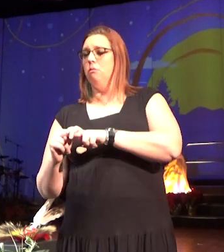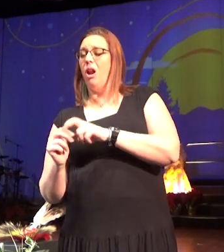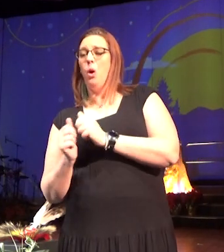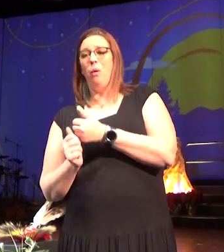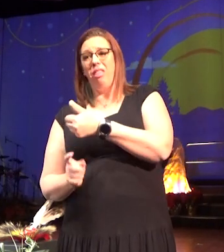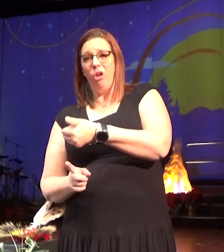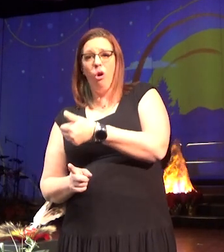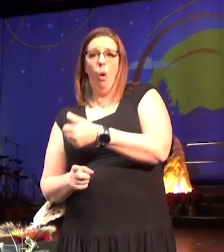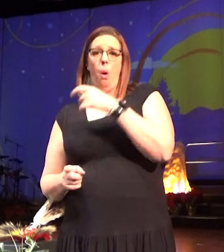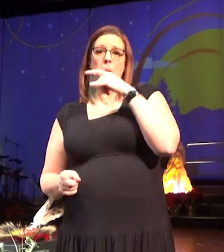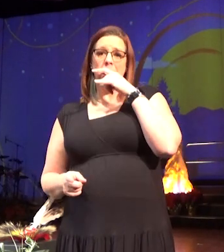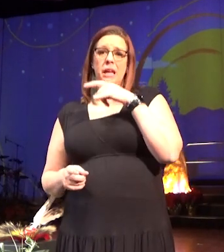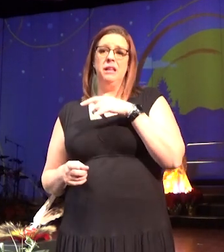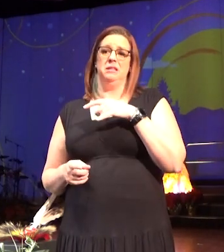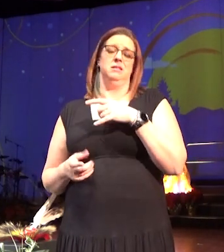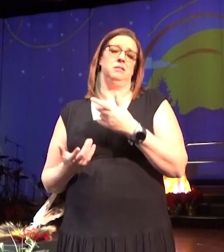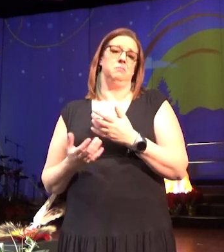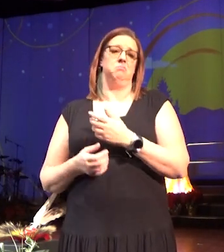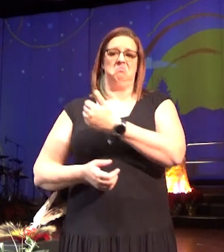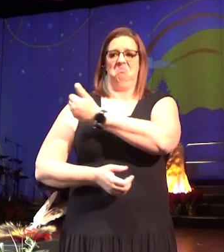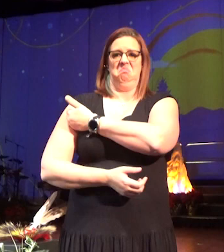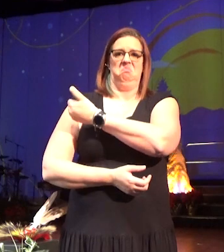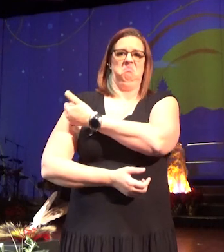own kids, using.